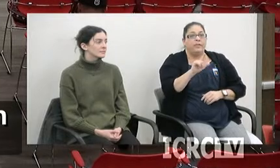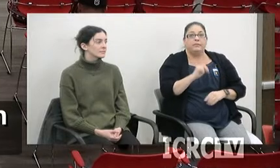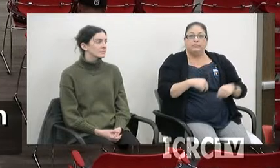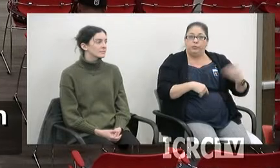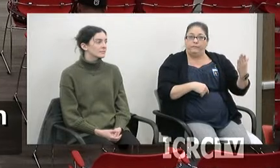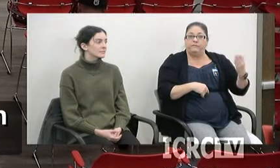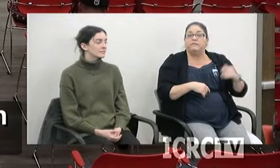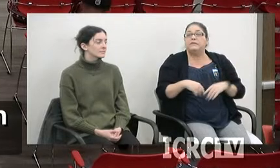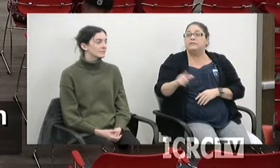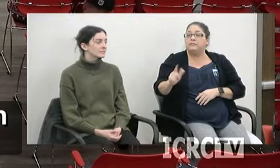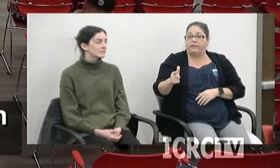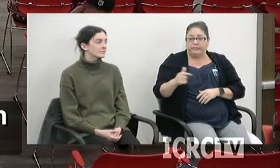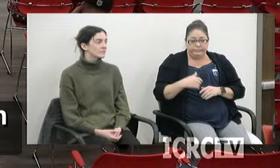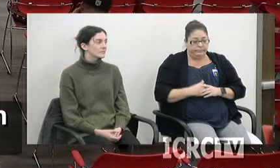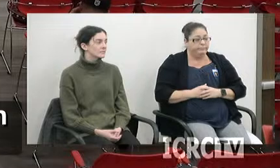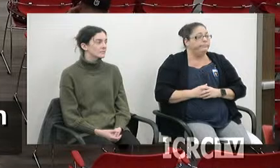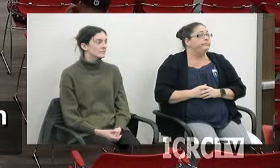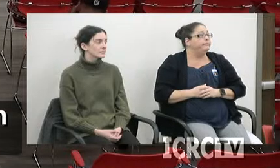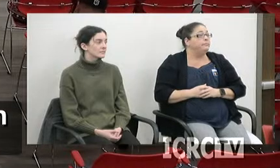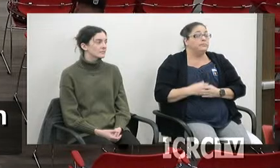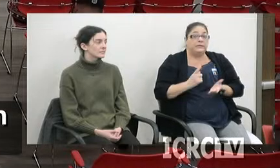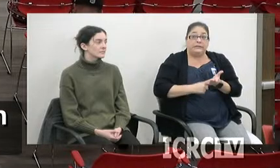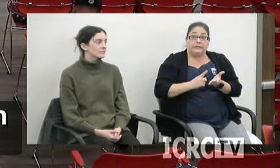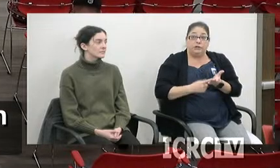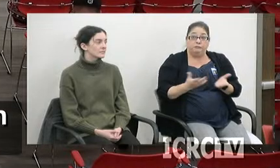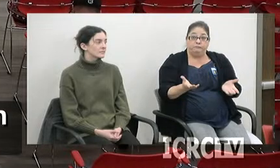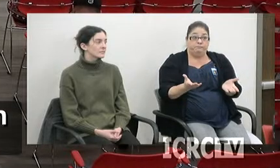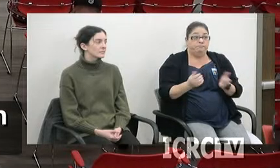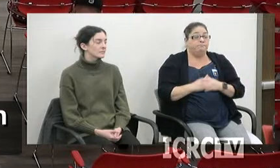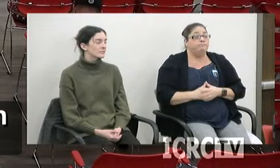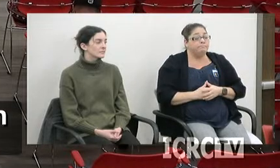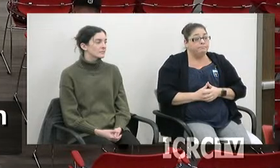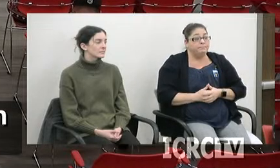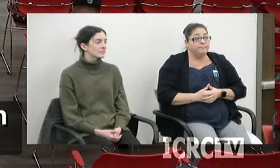Second. Discussion.